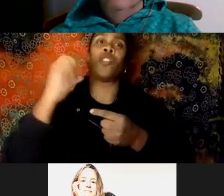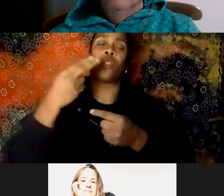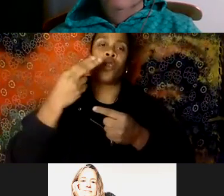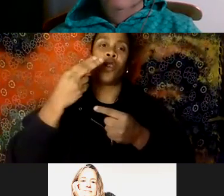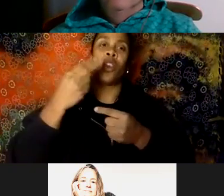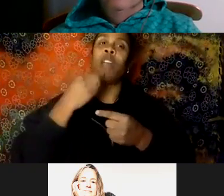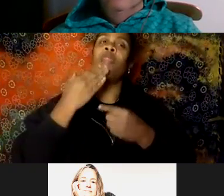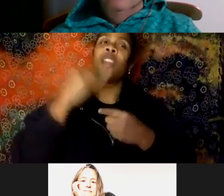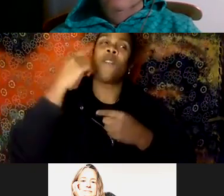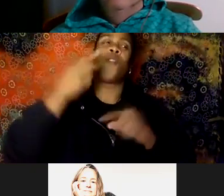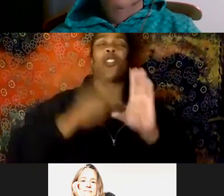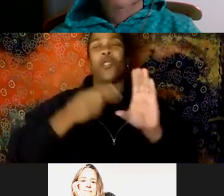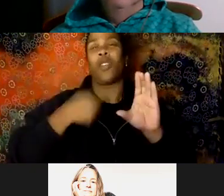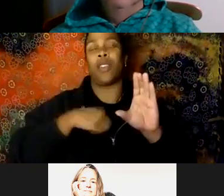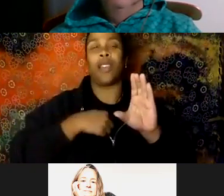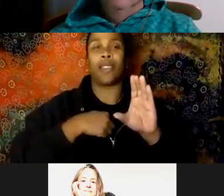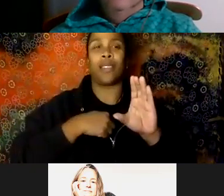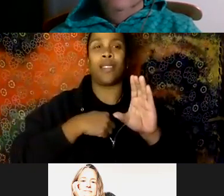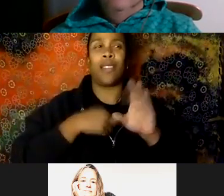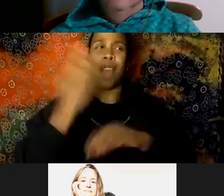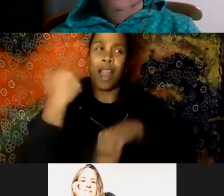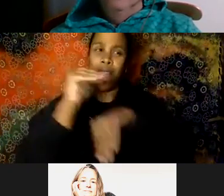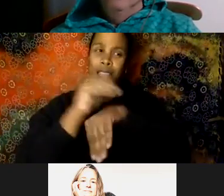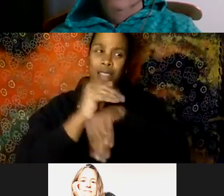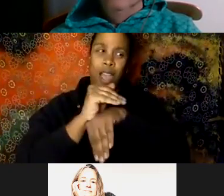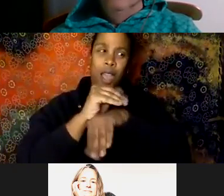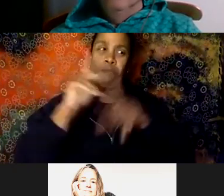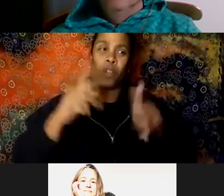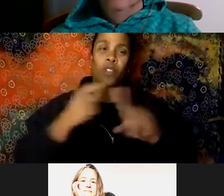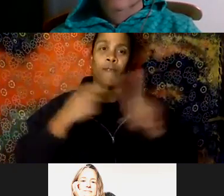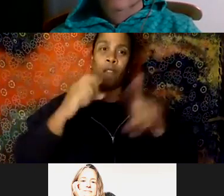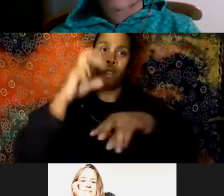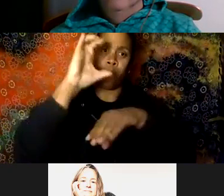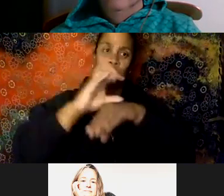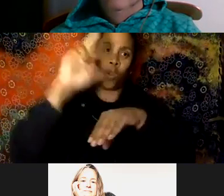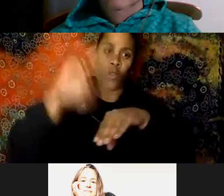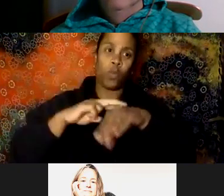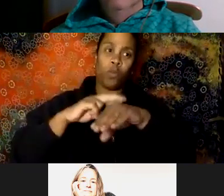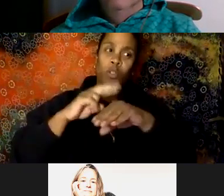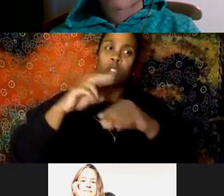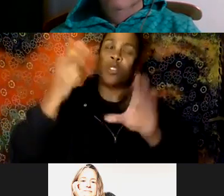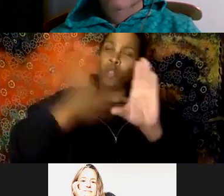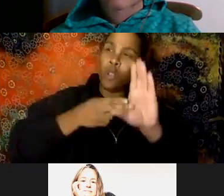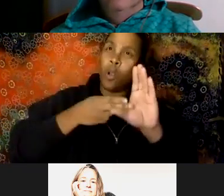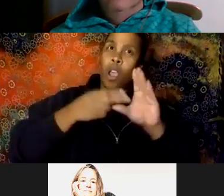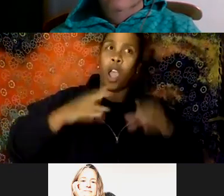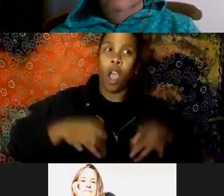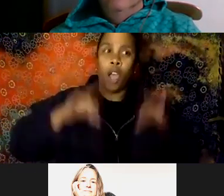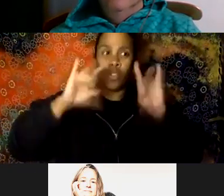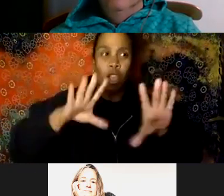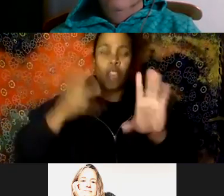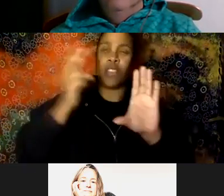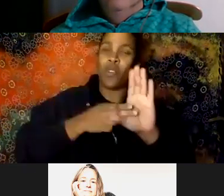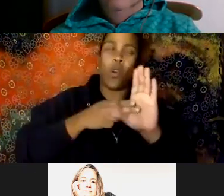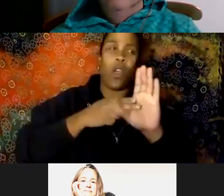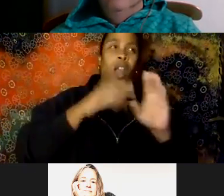over. Just last night, I had someone from Costa Rica and from Australia and just all over the United States. And it's great that we're all getting together to